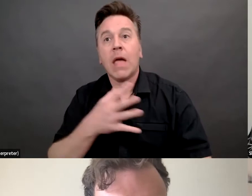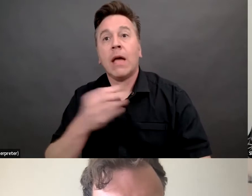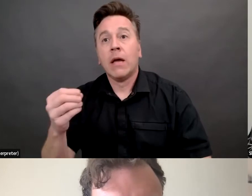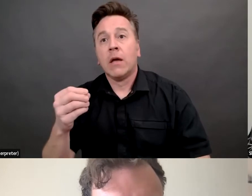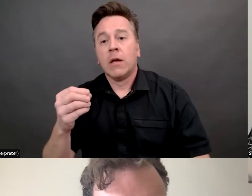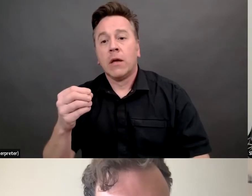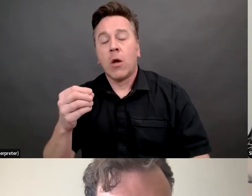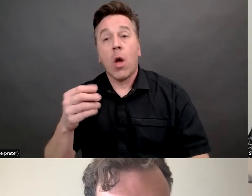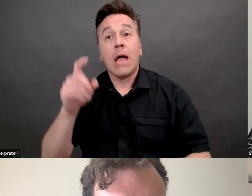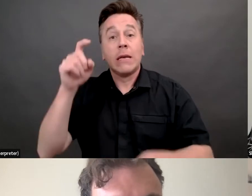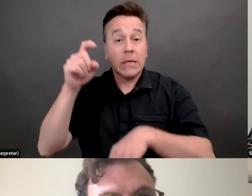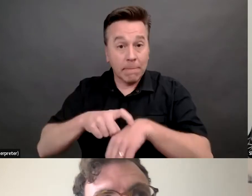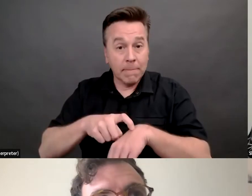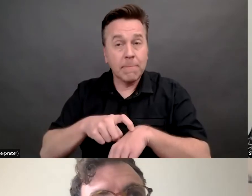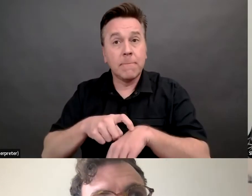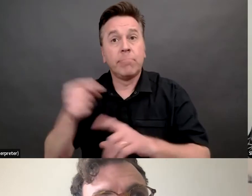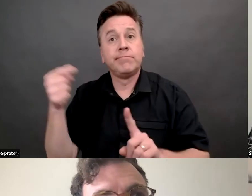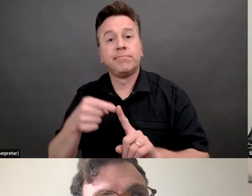And when it comes to